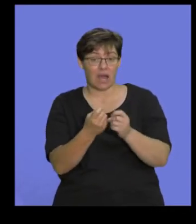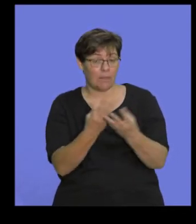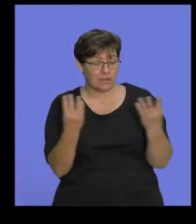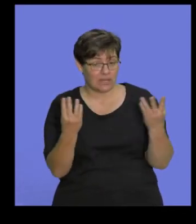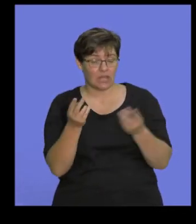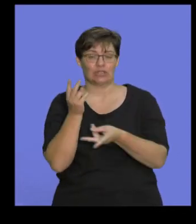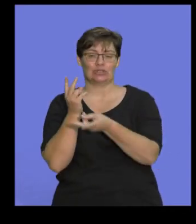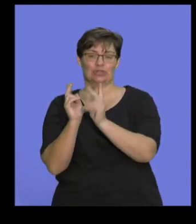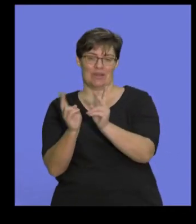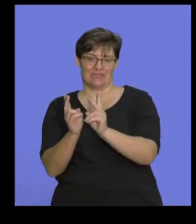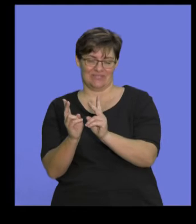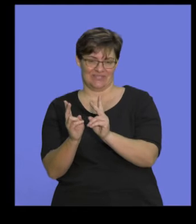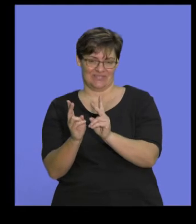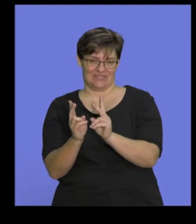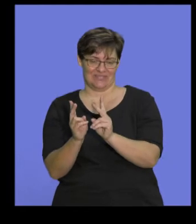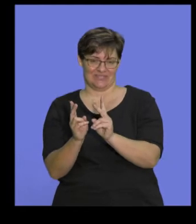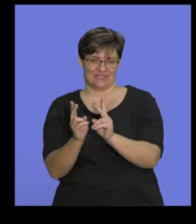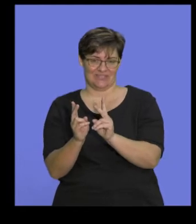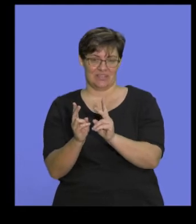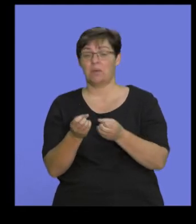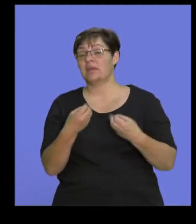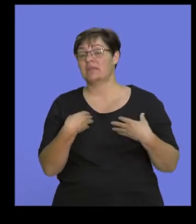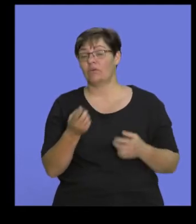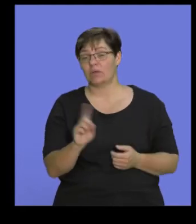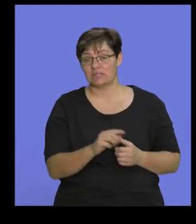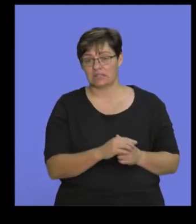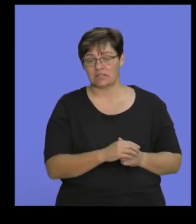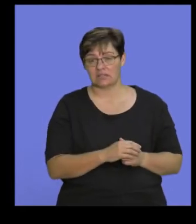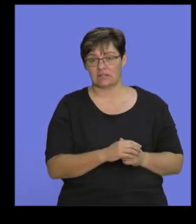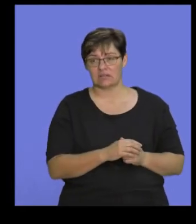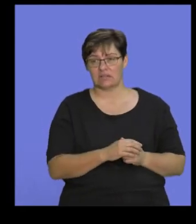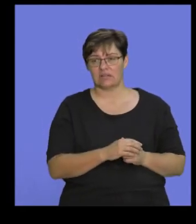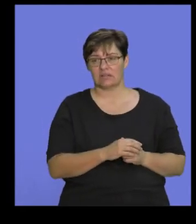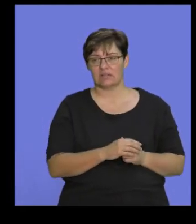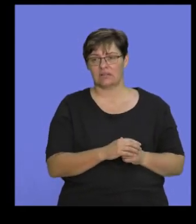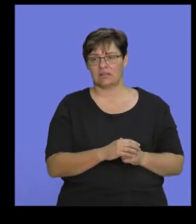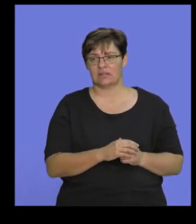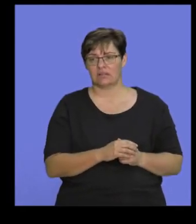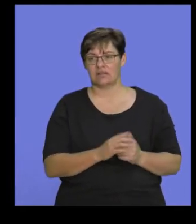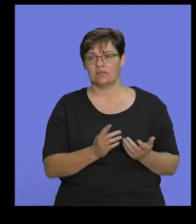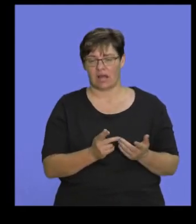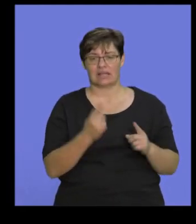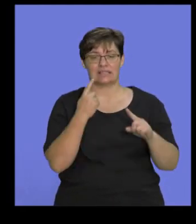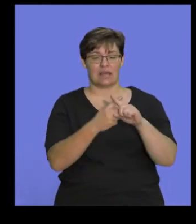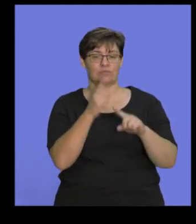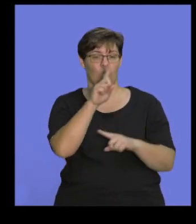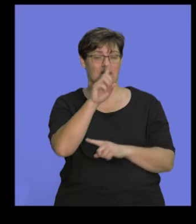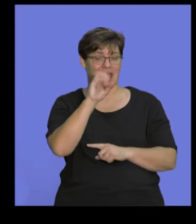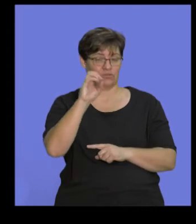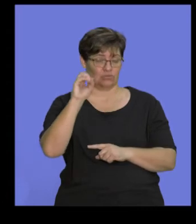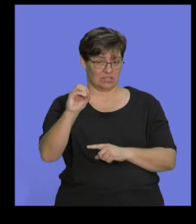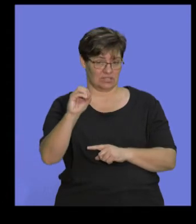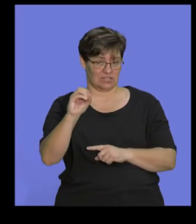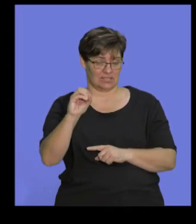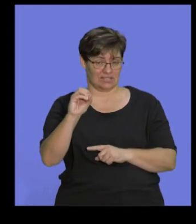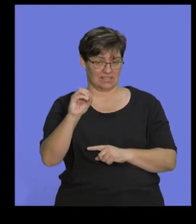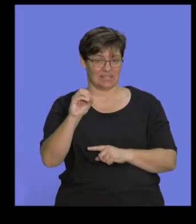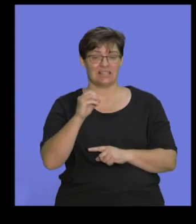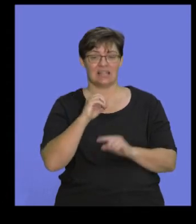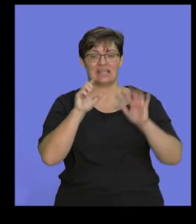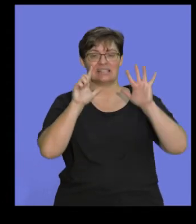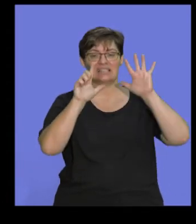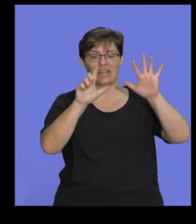this by the 12, which will actually give me, if I multiply this by 100, you can